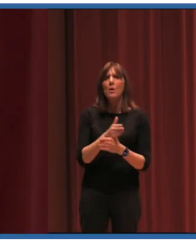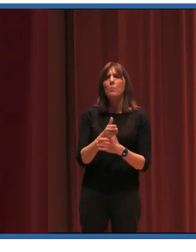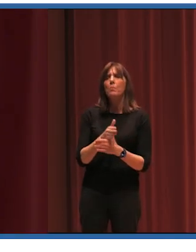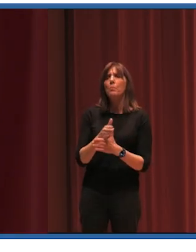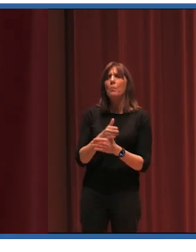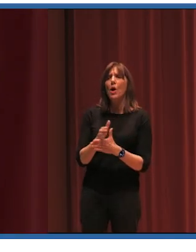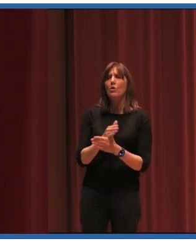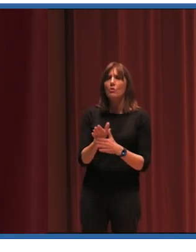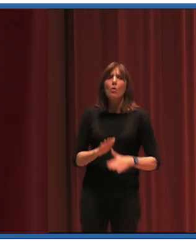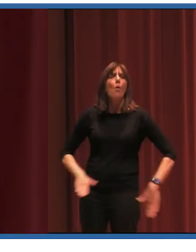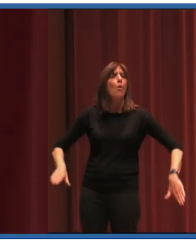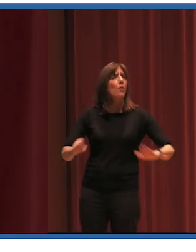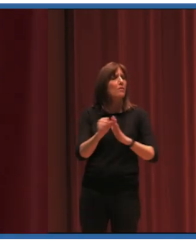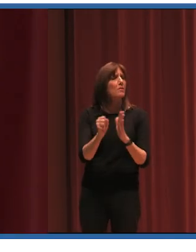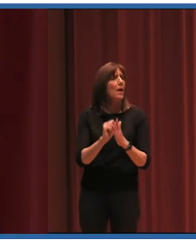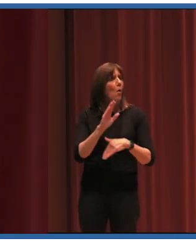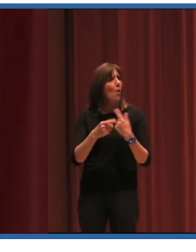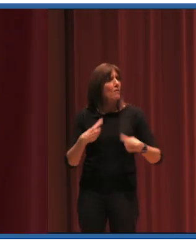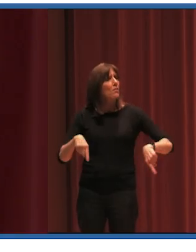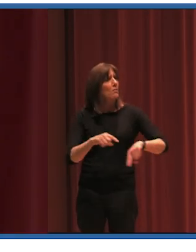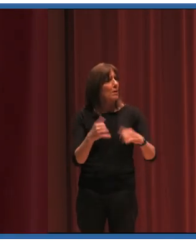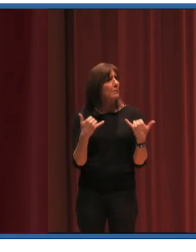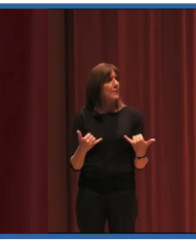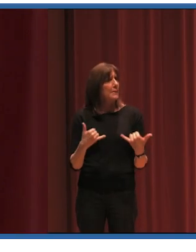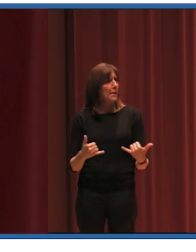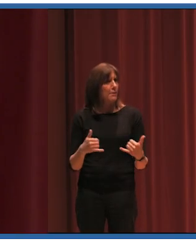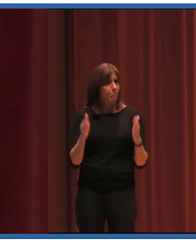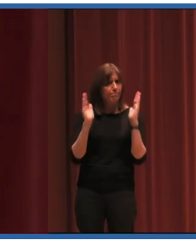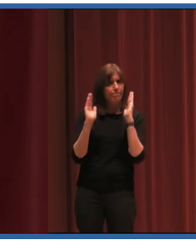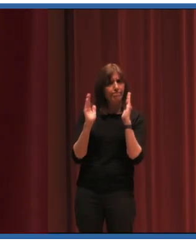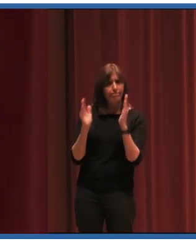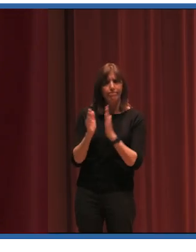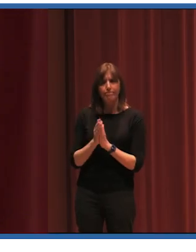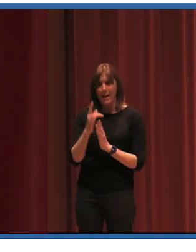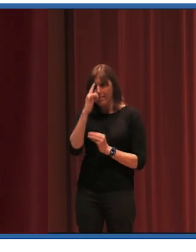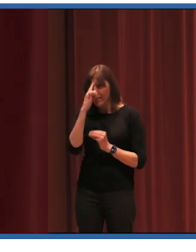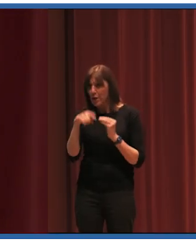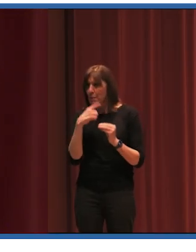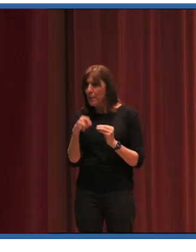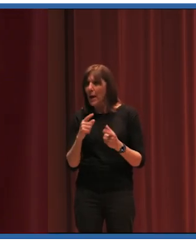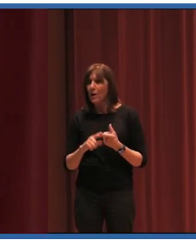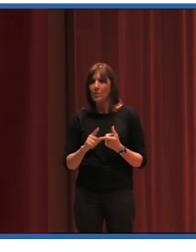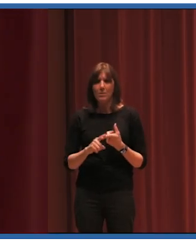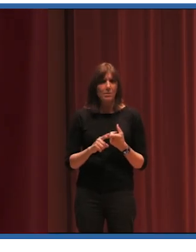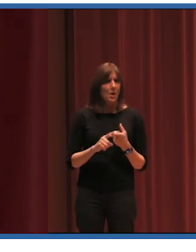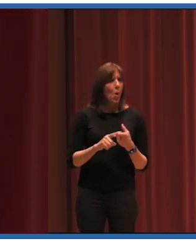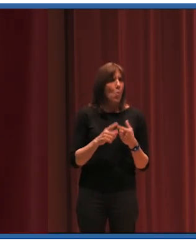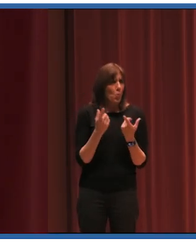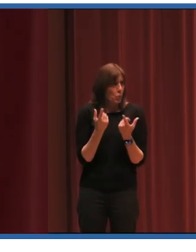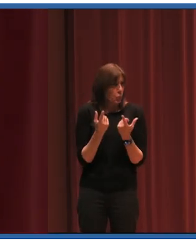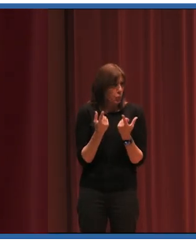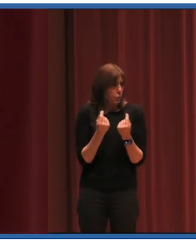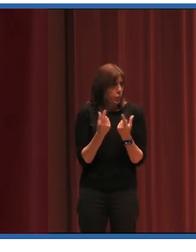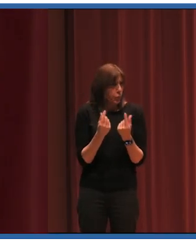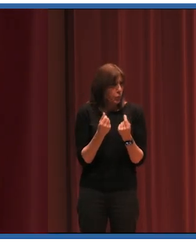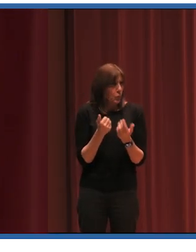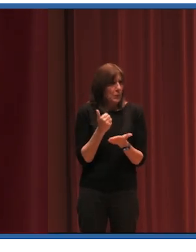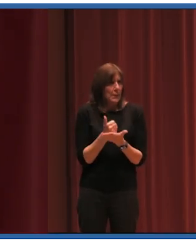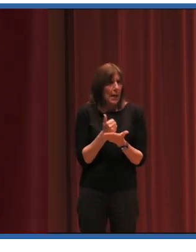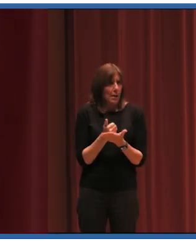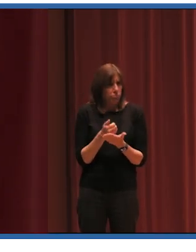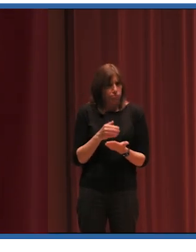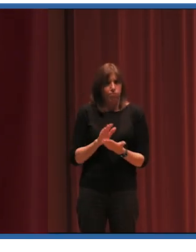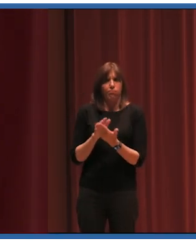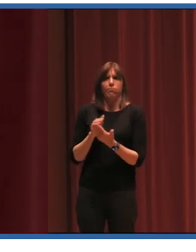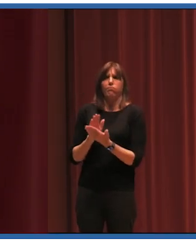all of you who have come here today to listen and hear and think about and brainstorm what we can be doing to address Iowa's high